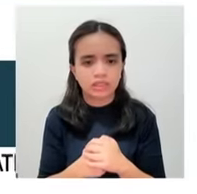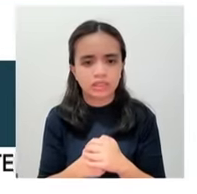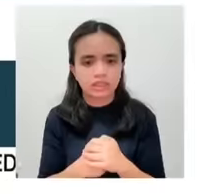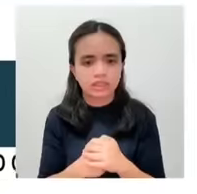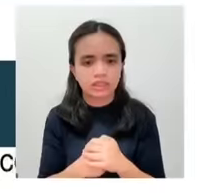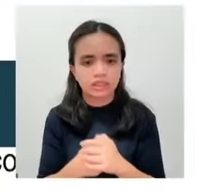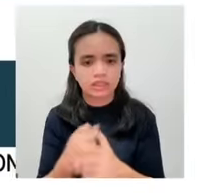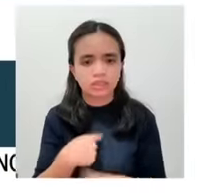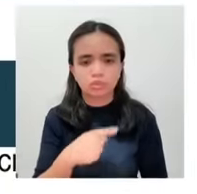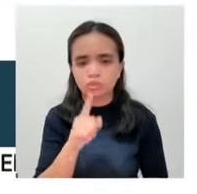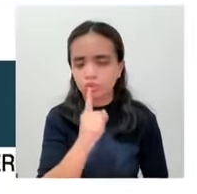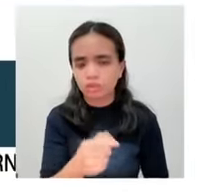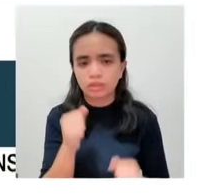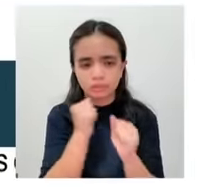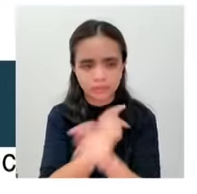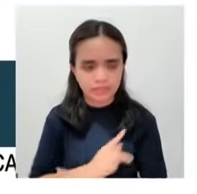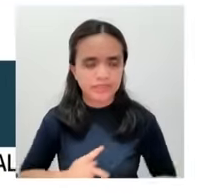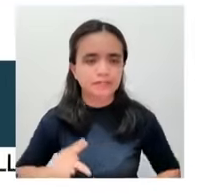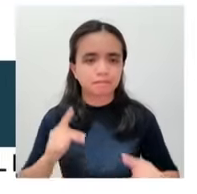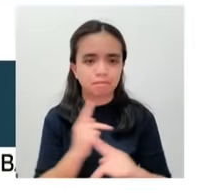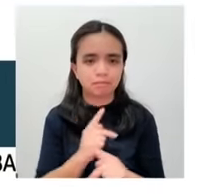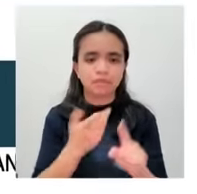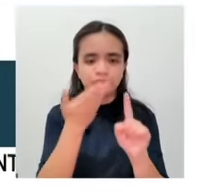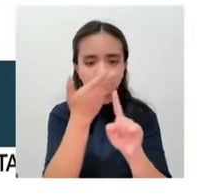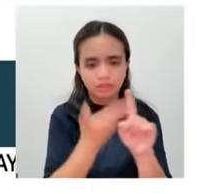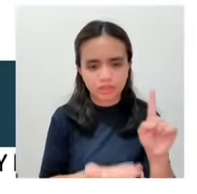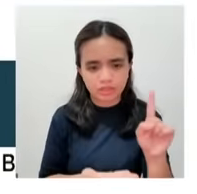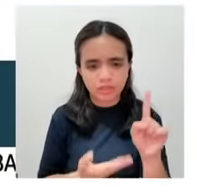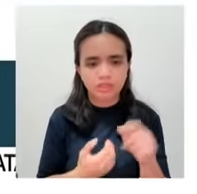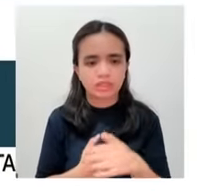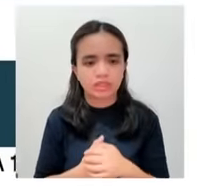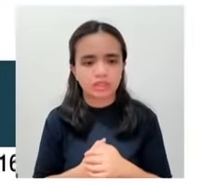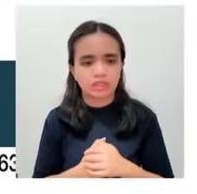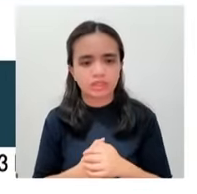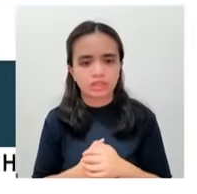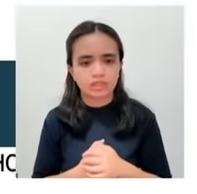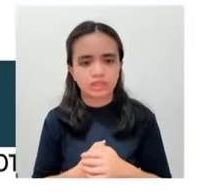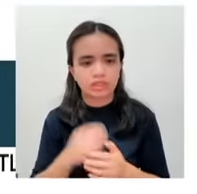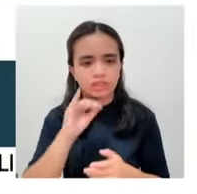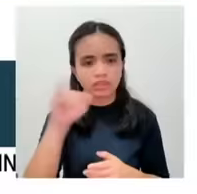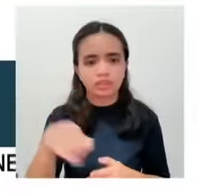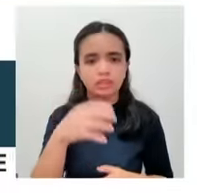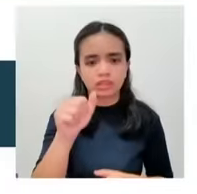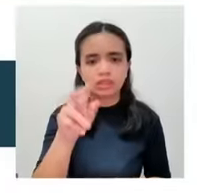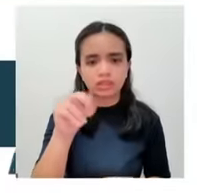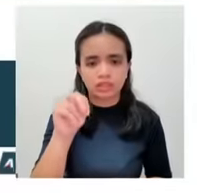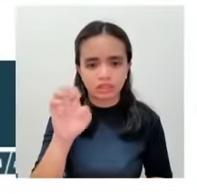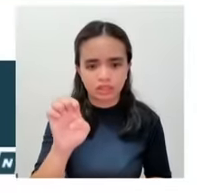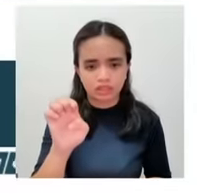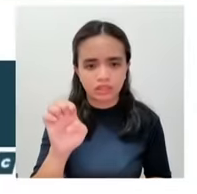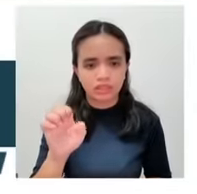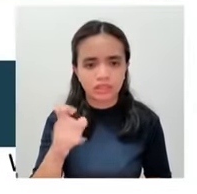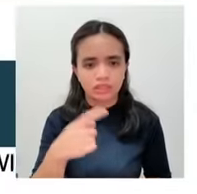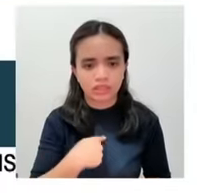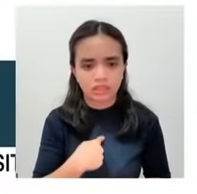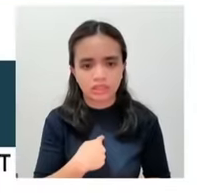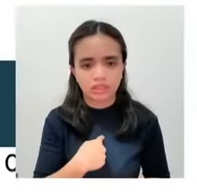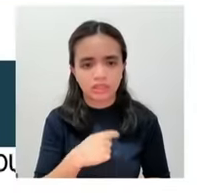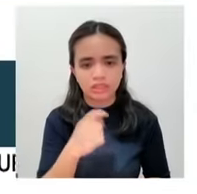I really, really appreciate the person that was Jacqueline Jose. Jane, I will not